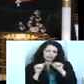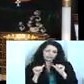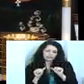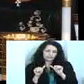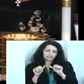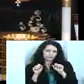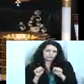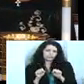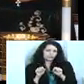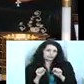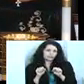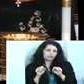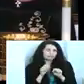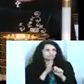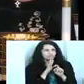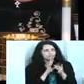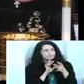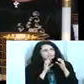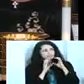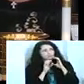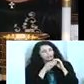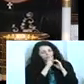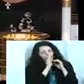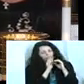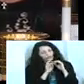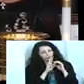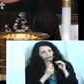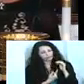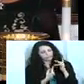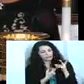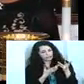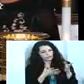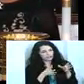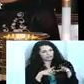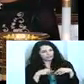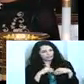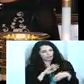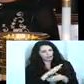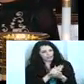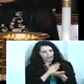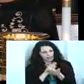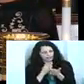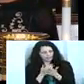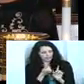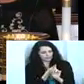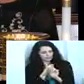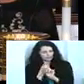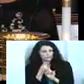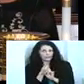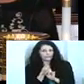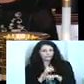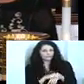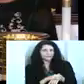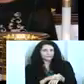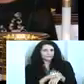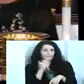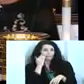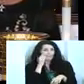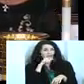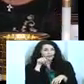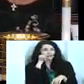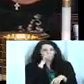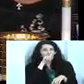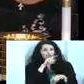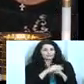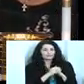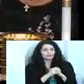can talk to God for yourself and you can take the elements yourself. And y'all up there, I know you